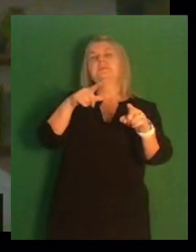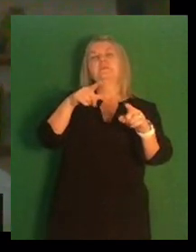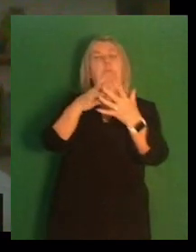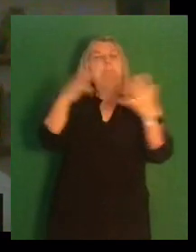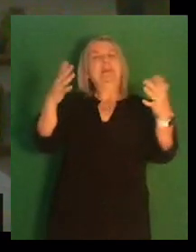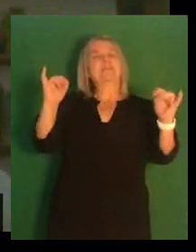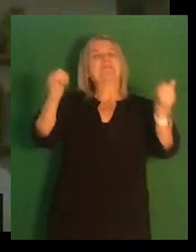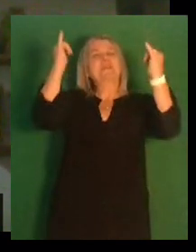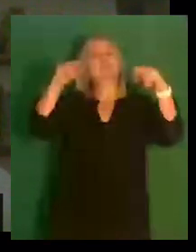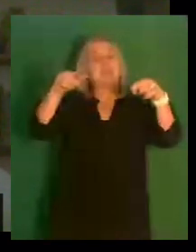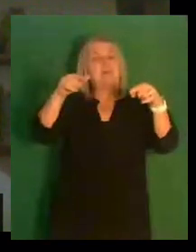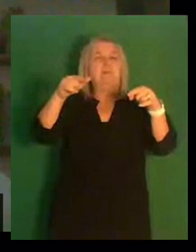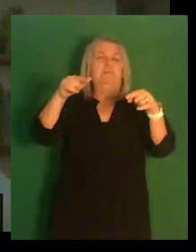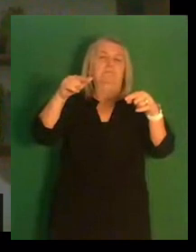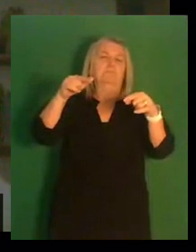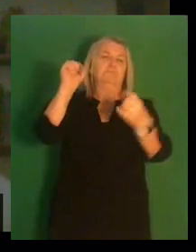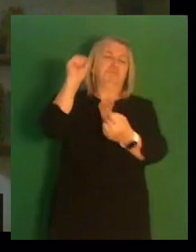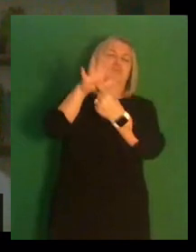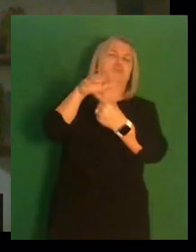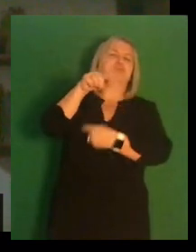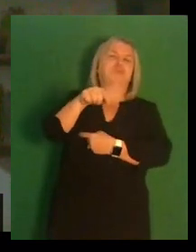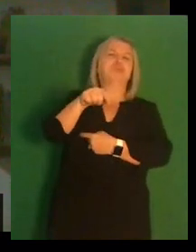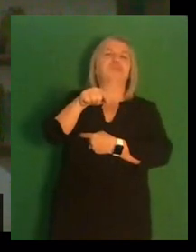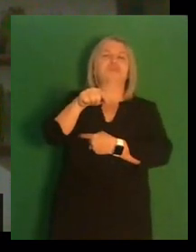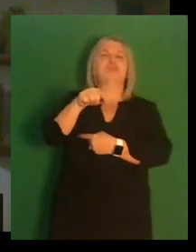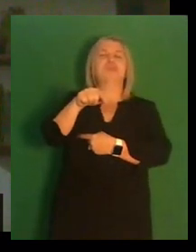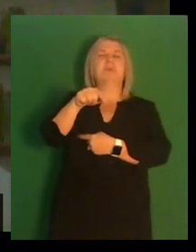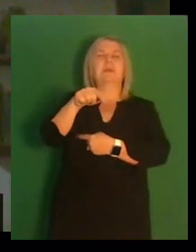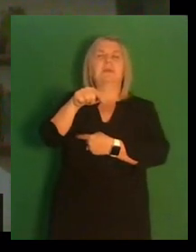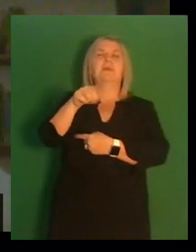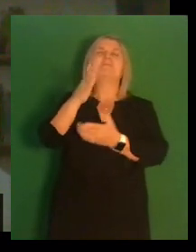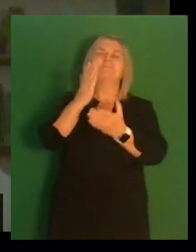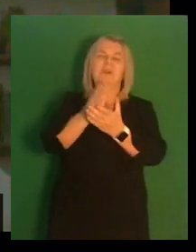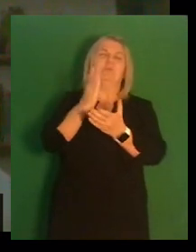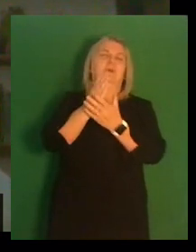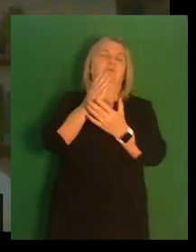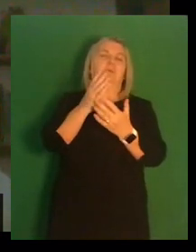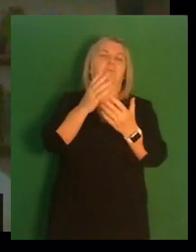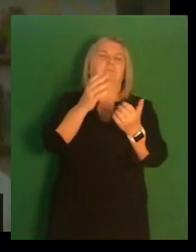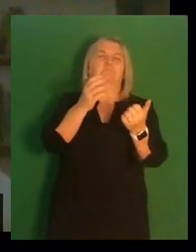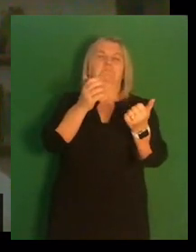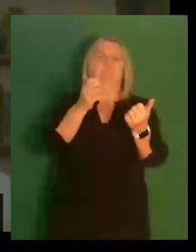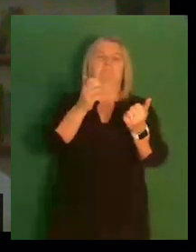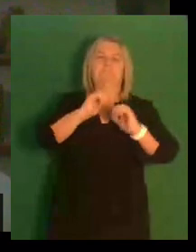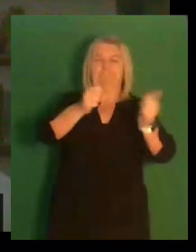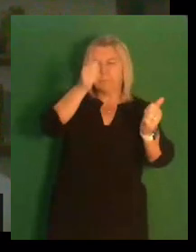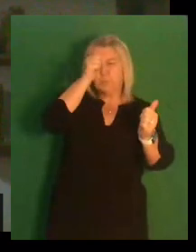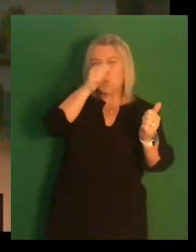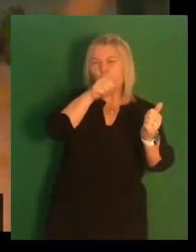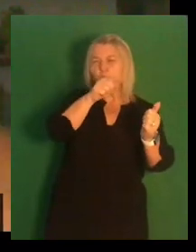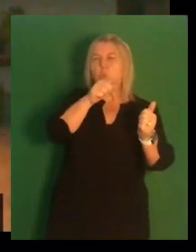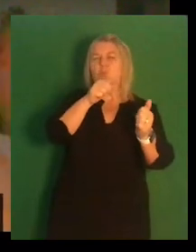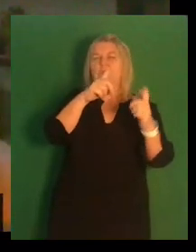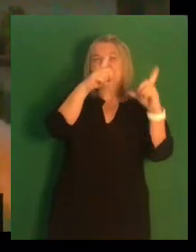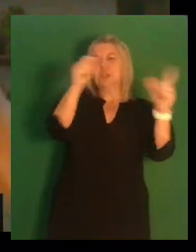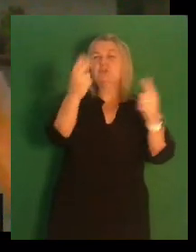main, it's I suppose the most well-known digital, possibly the only digital arts festival in South Africa